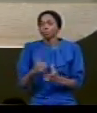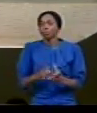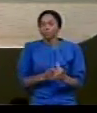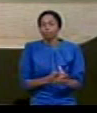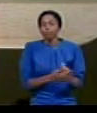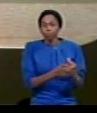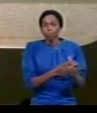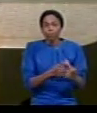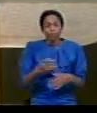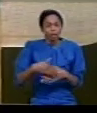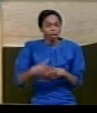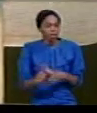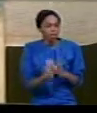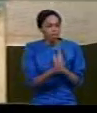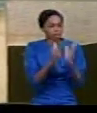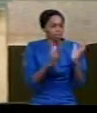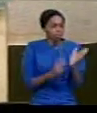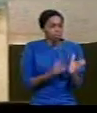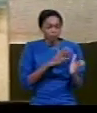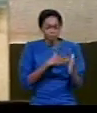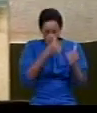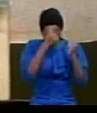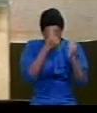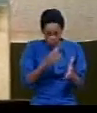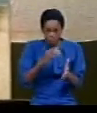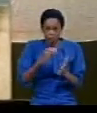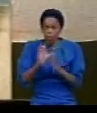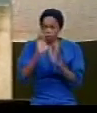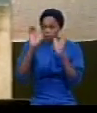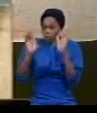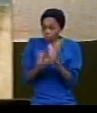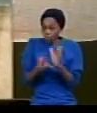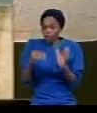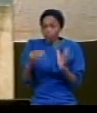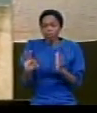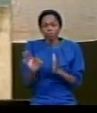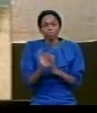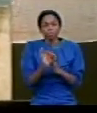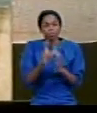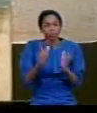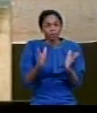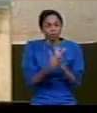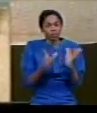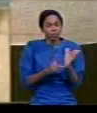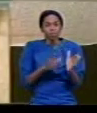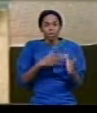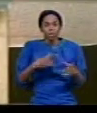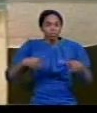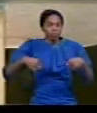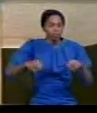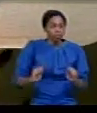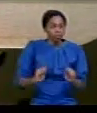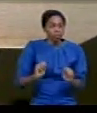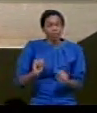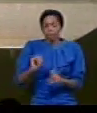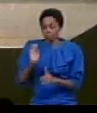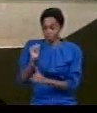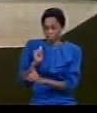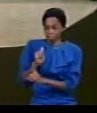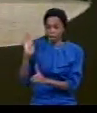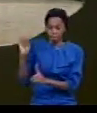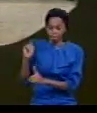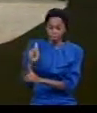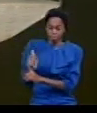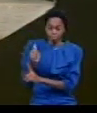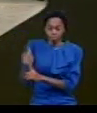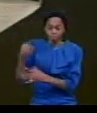after the law and obeying the commandments of the law and trying that by himself, in his